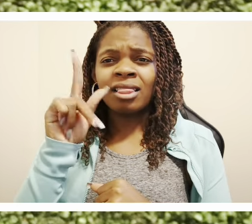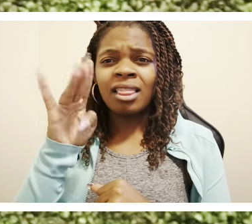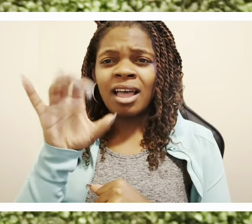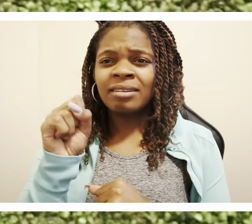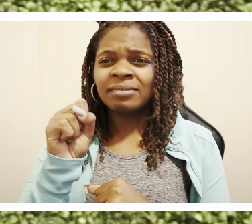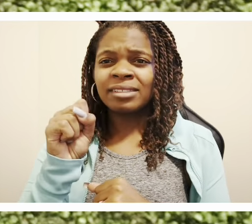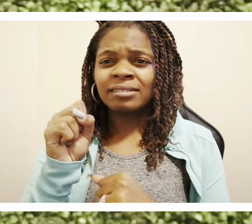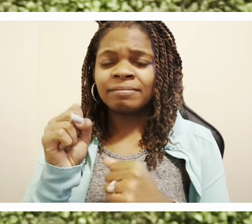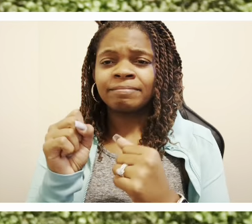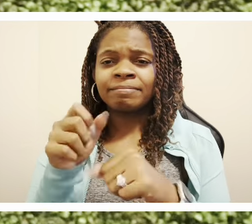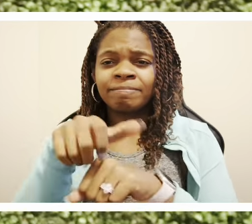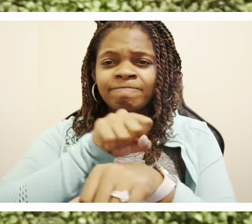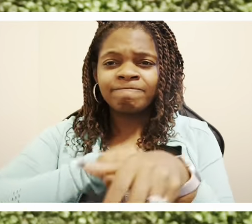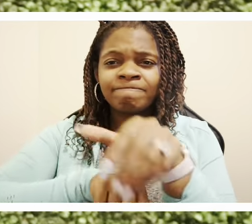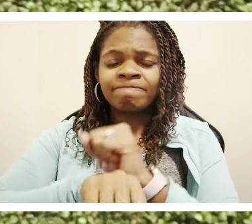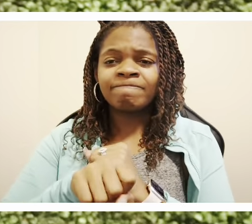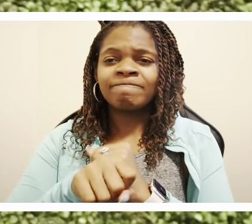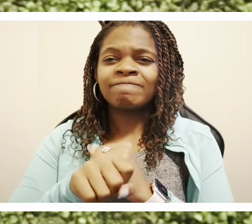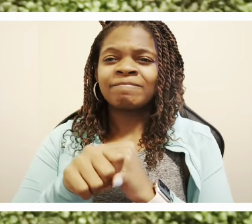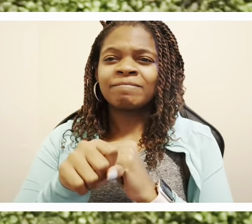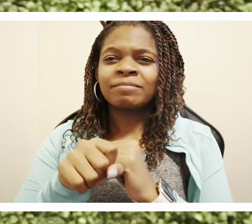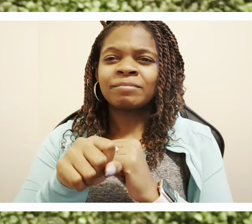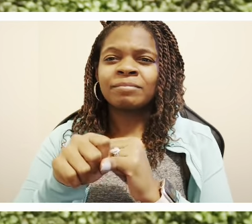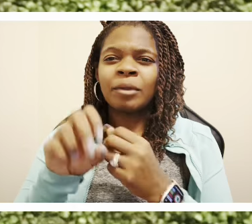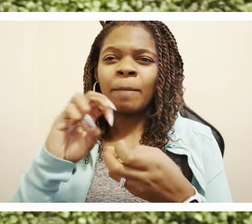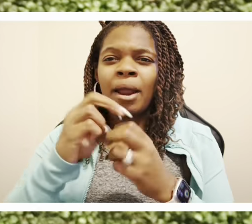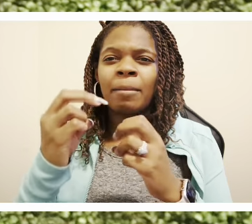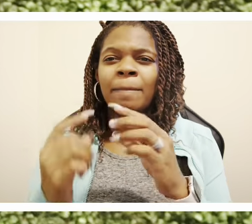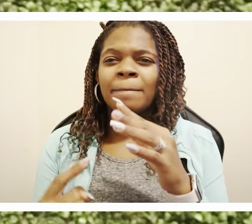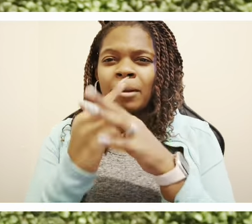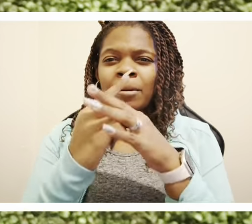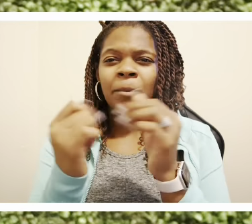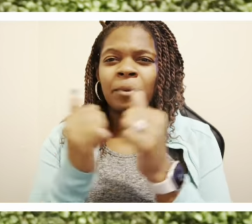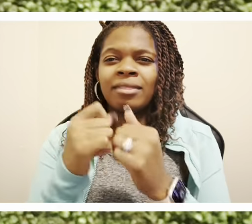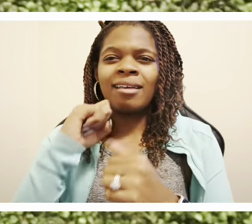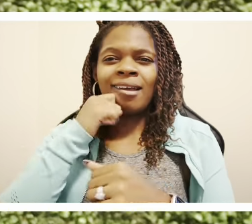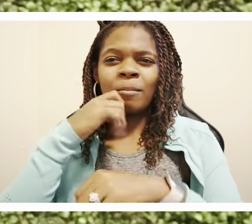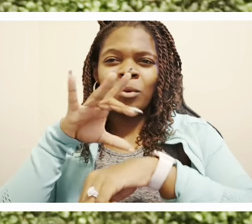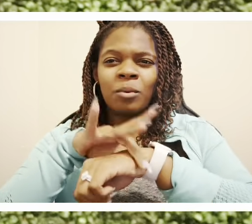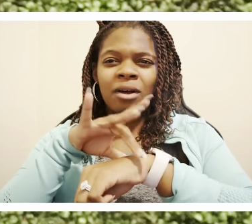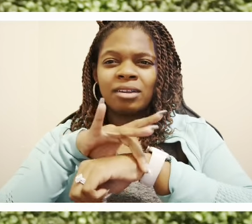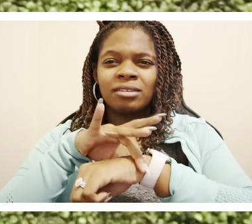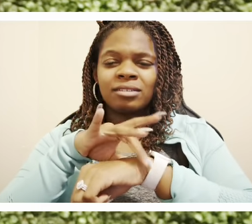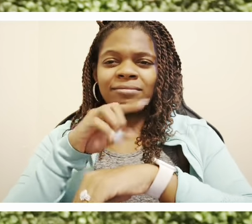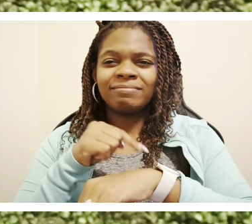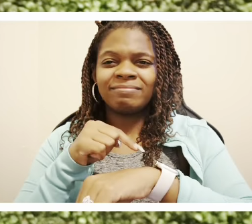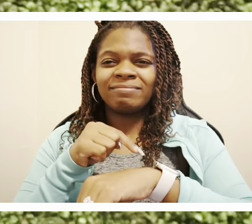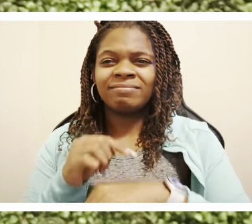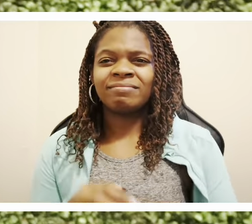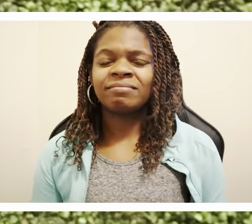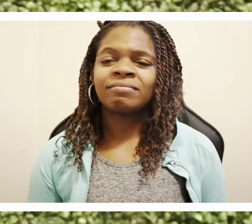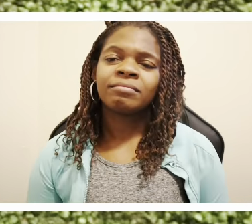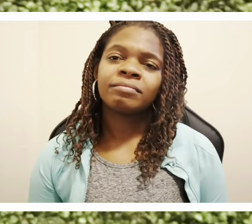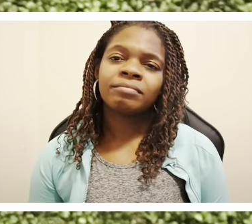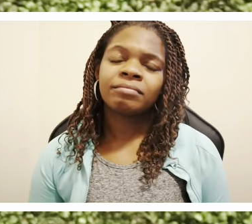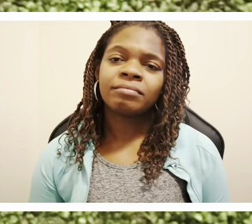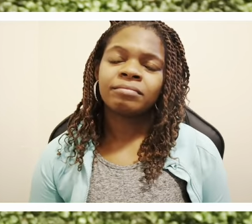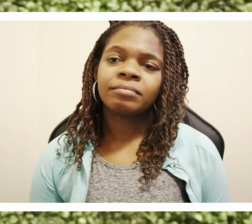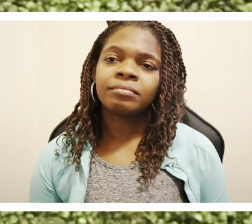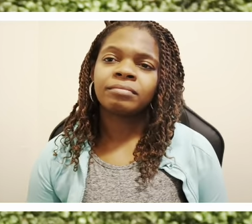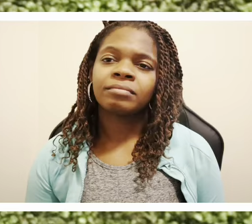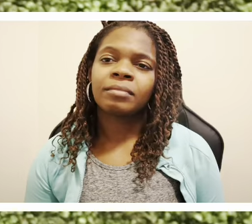Watch. Like if I'm doing a certain exercise, it will press against the watch and my